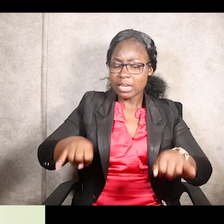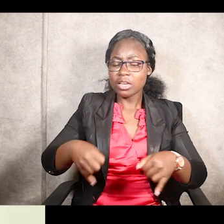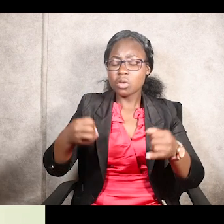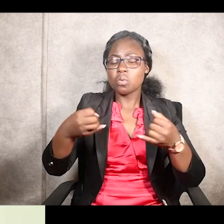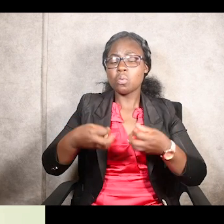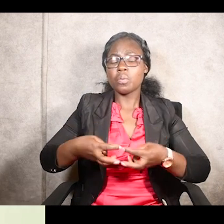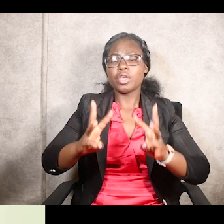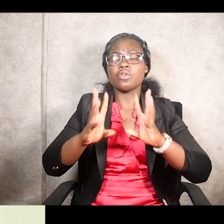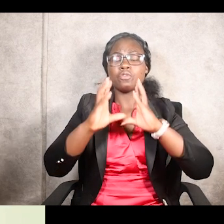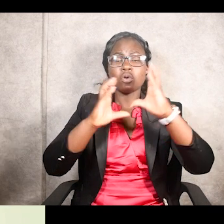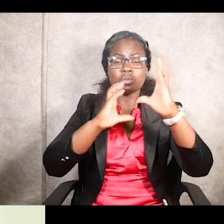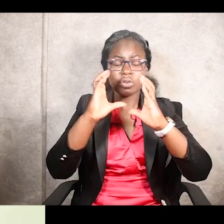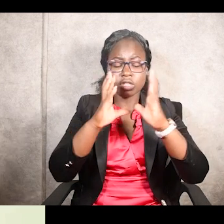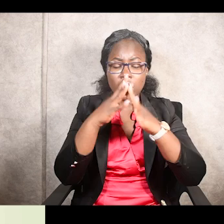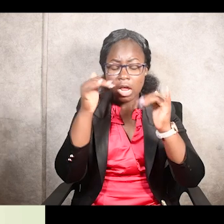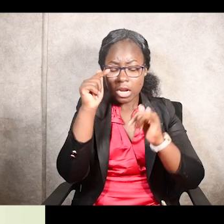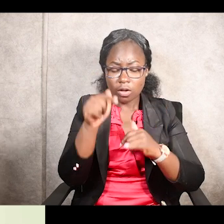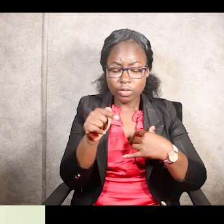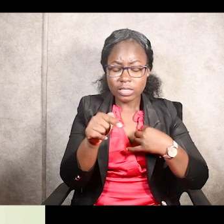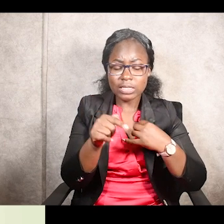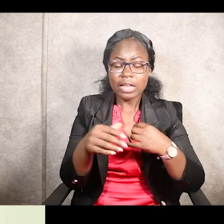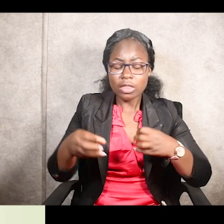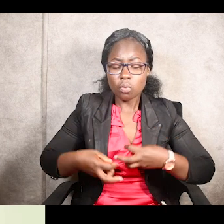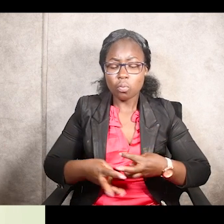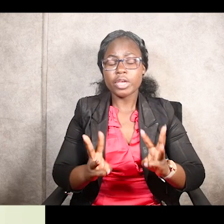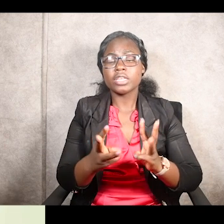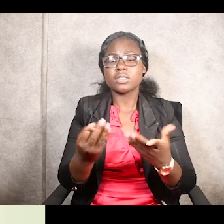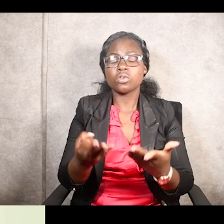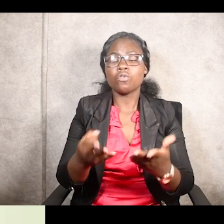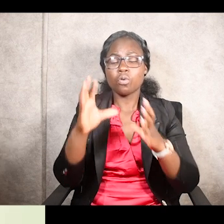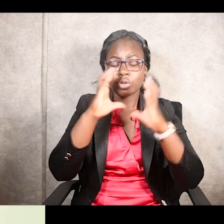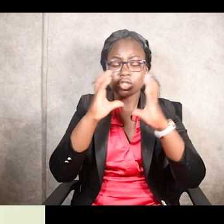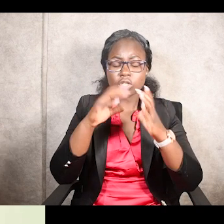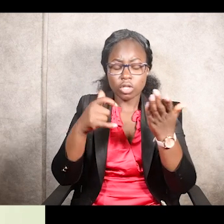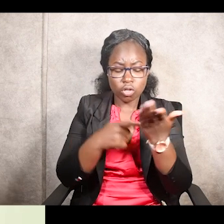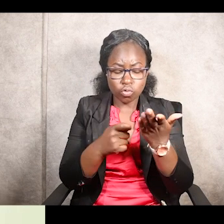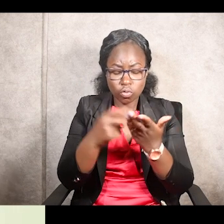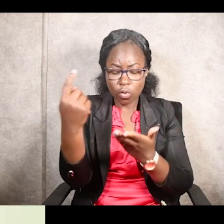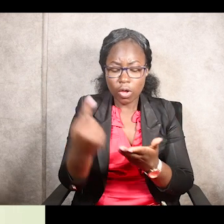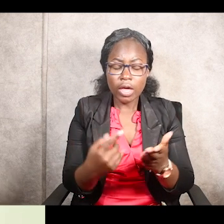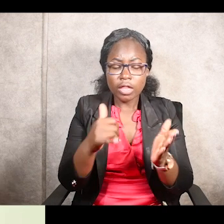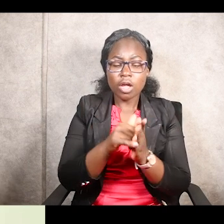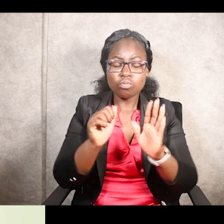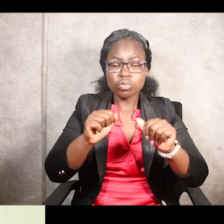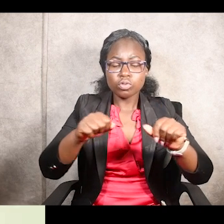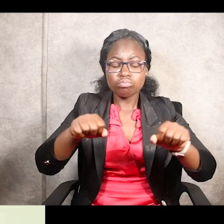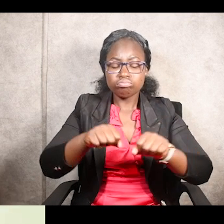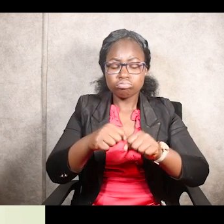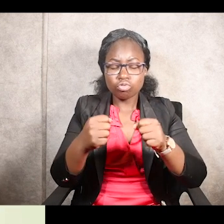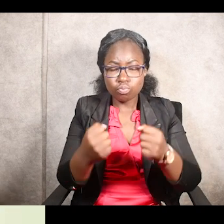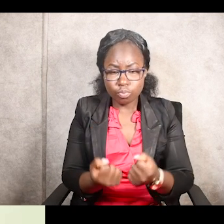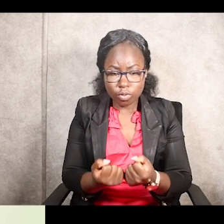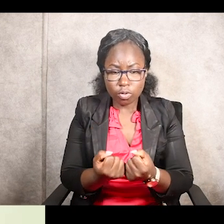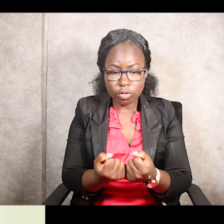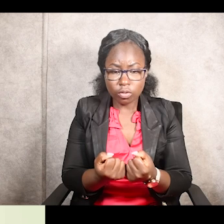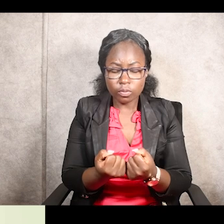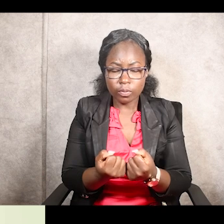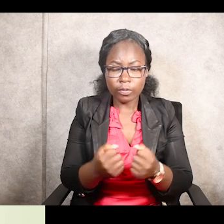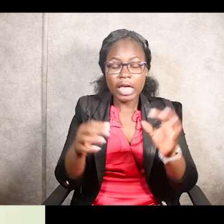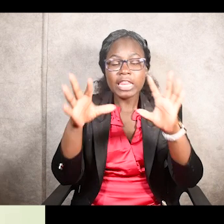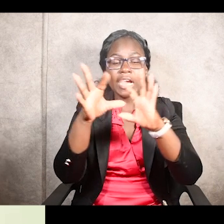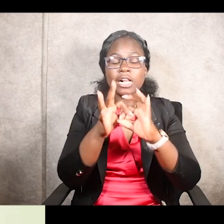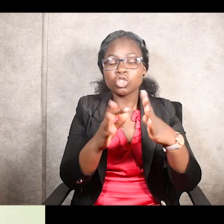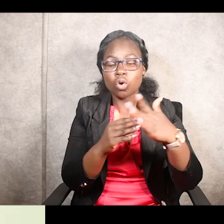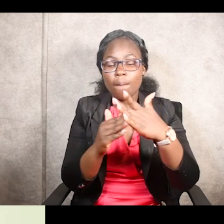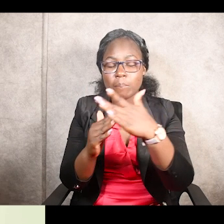communication. So these are forms of communication that technology has brought to us that are able to break some sort of cultural